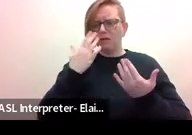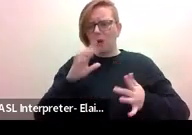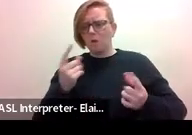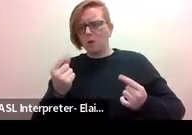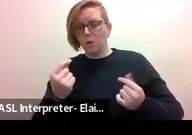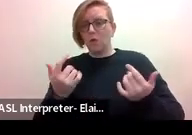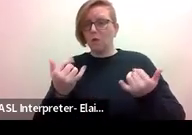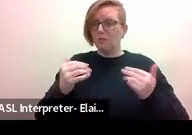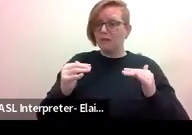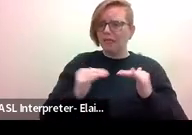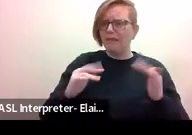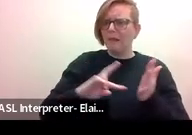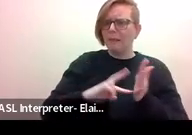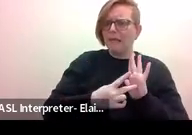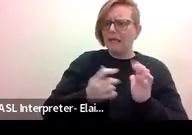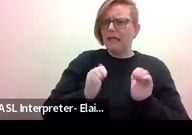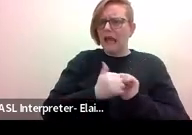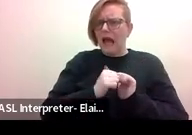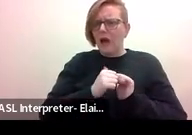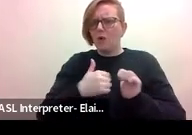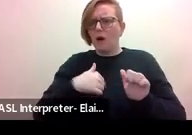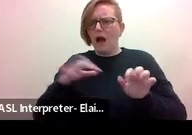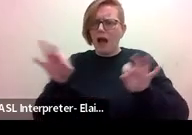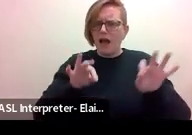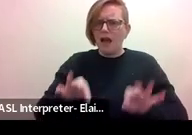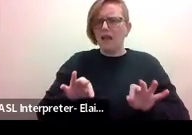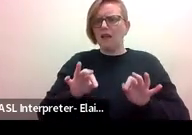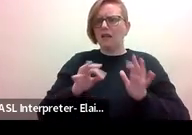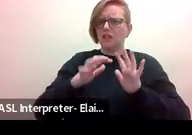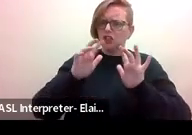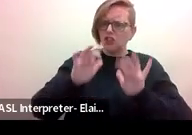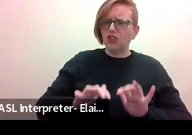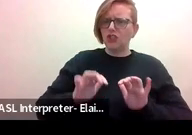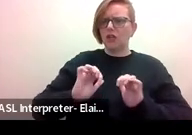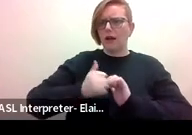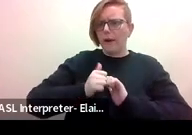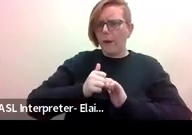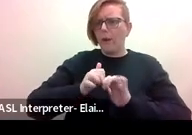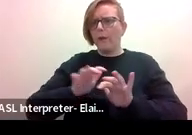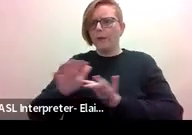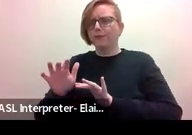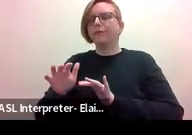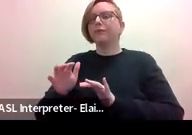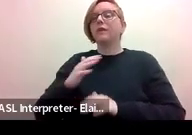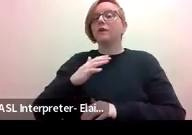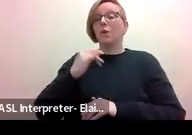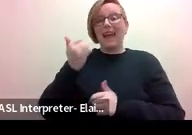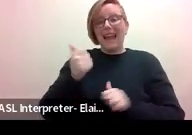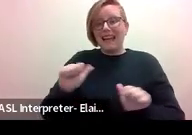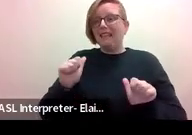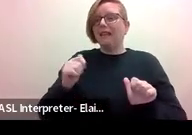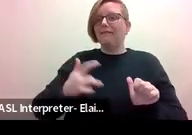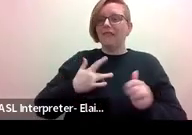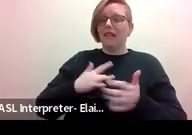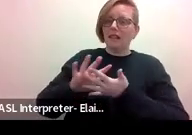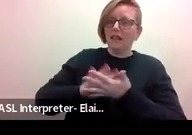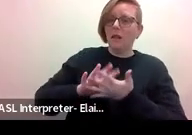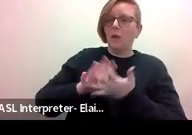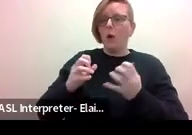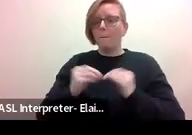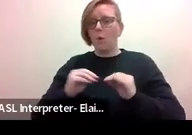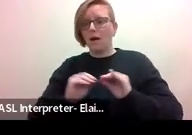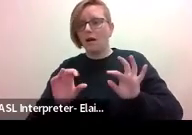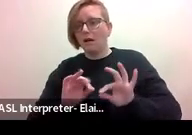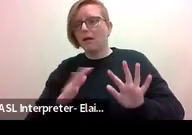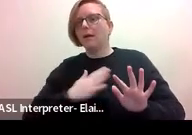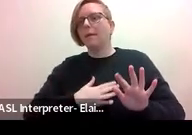level? Or just what are some pieces in the IEP, in the development of your IEPs that you would like to get some clarification